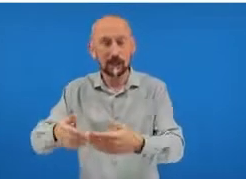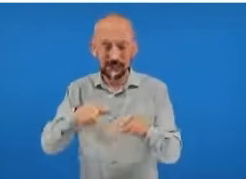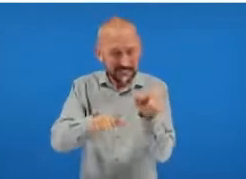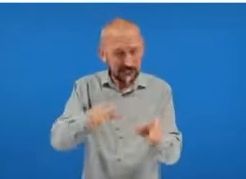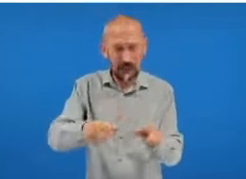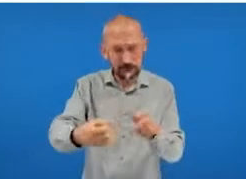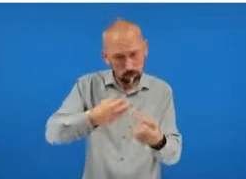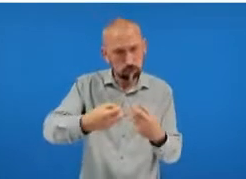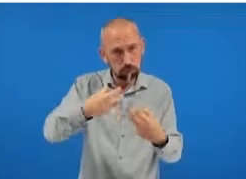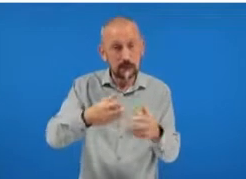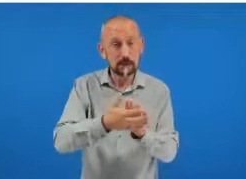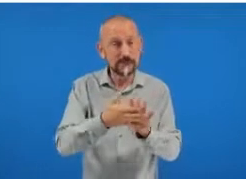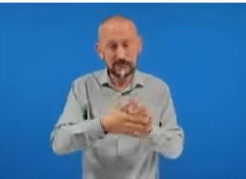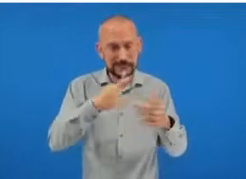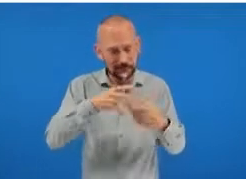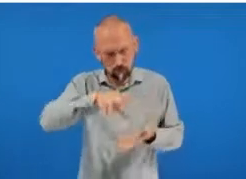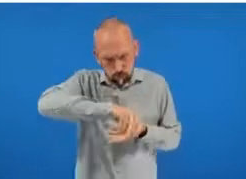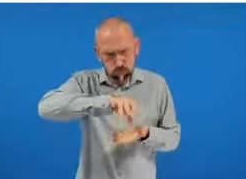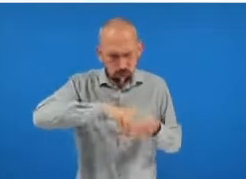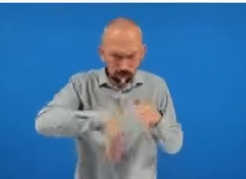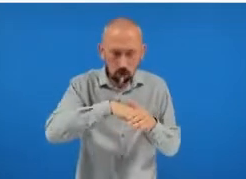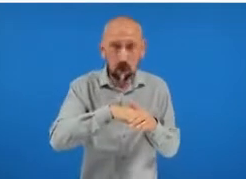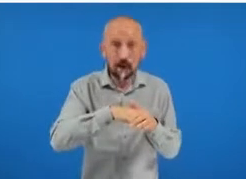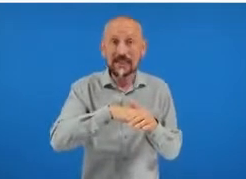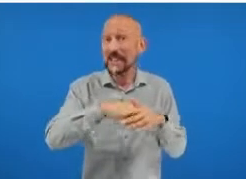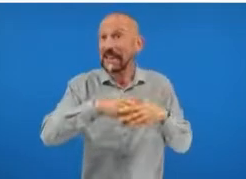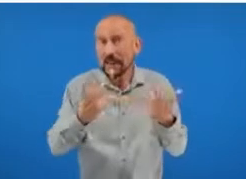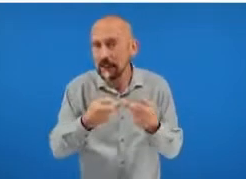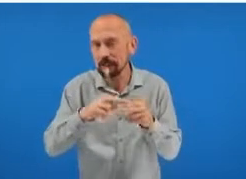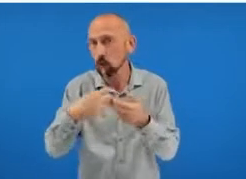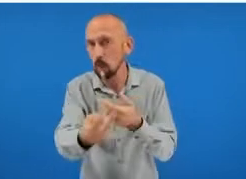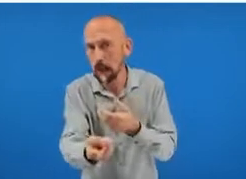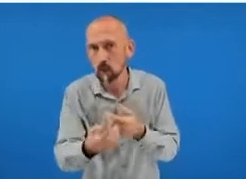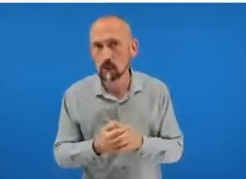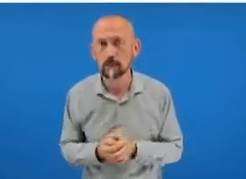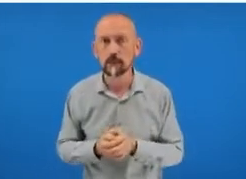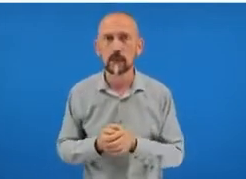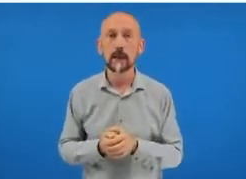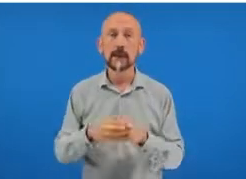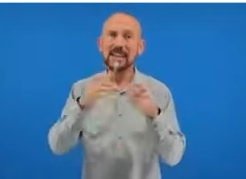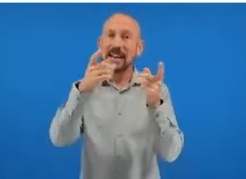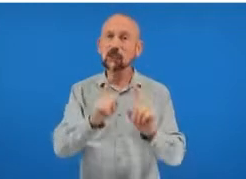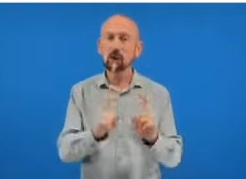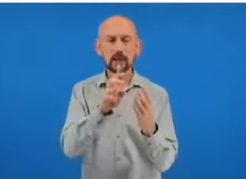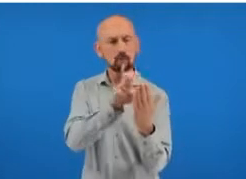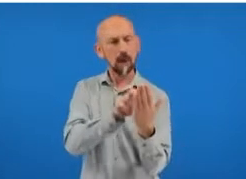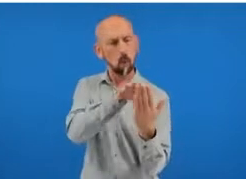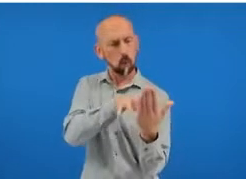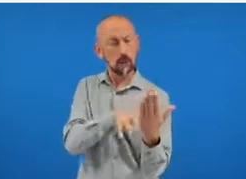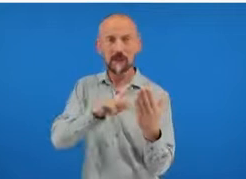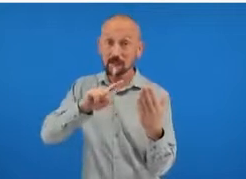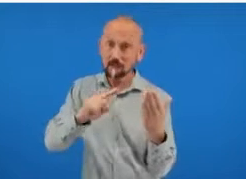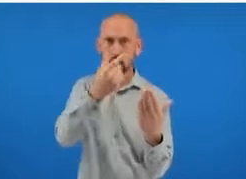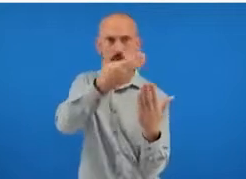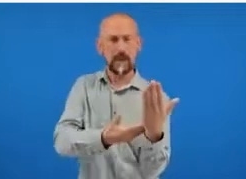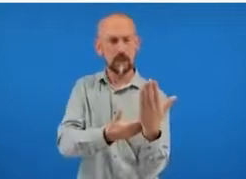people drop out. The front page of the electronic patient record tells us clearly what problem the client is coming for help with, the